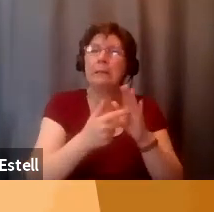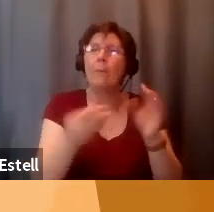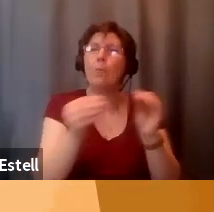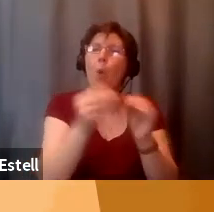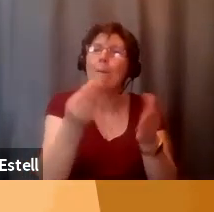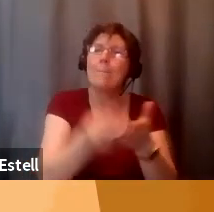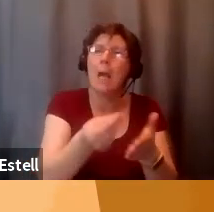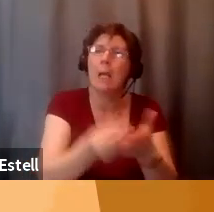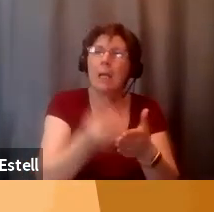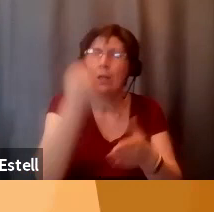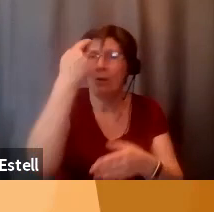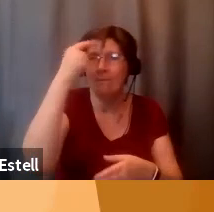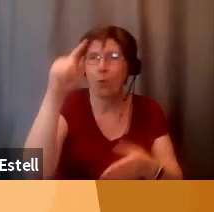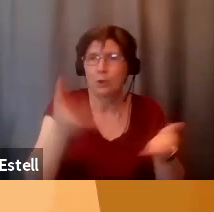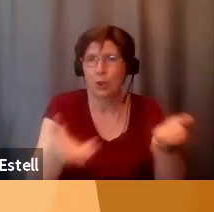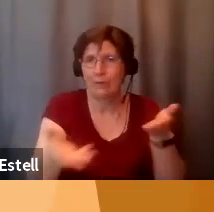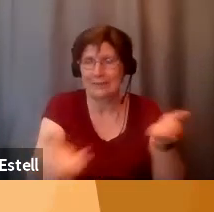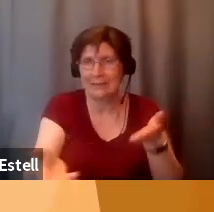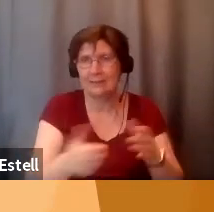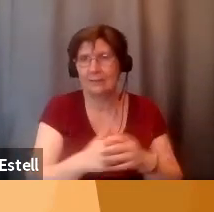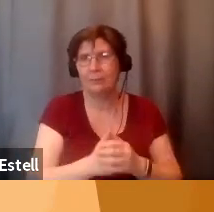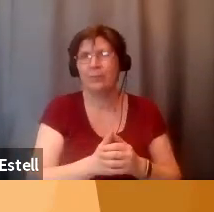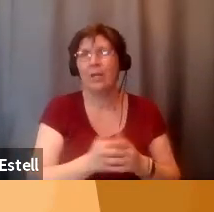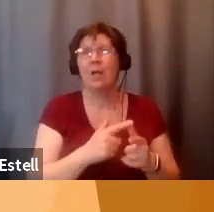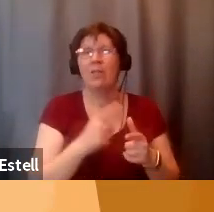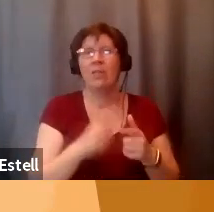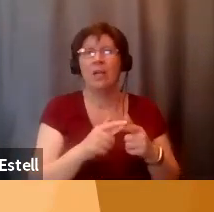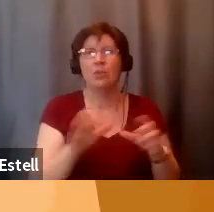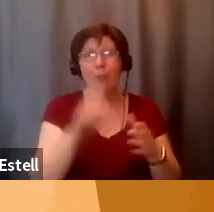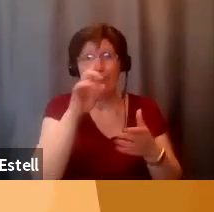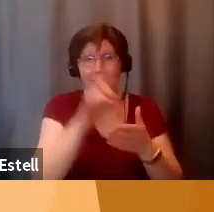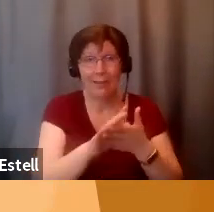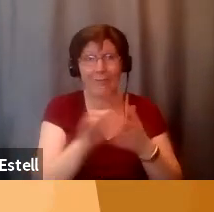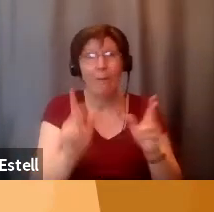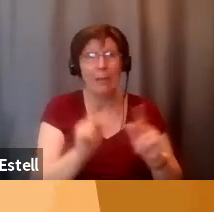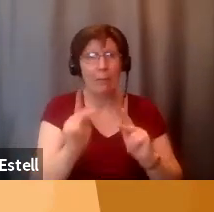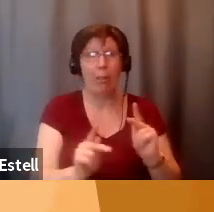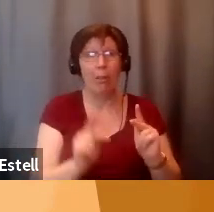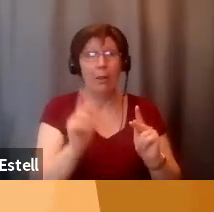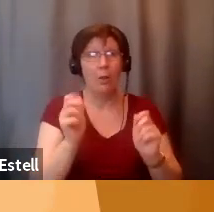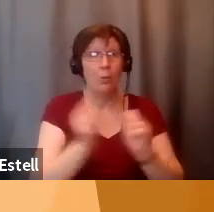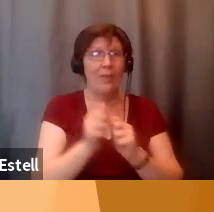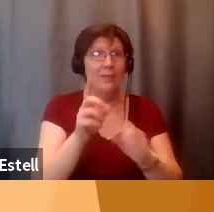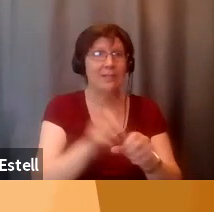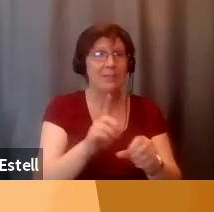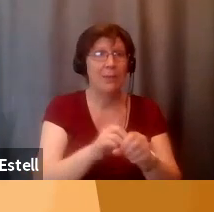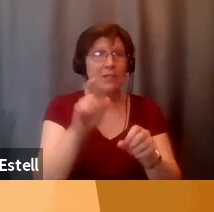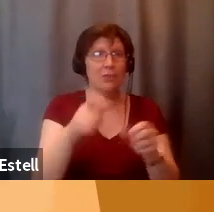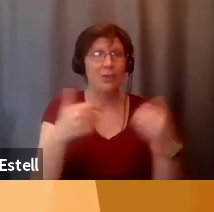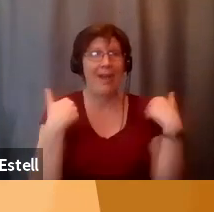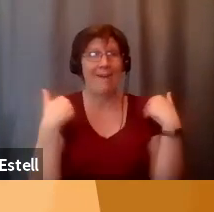money for services. And then do they believe people with disabilities should